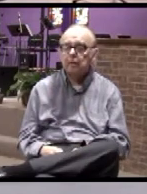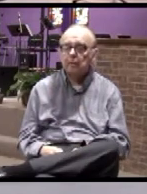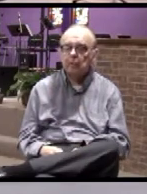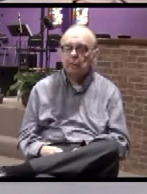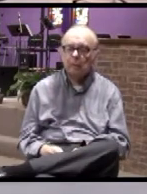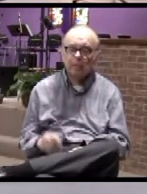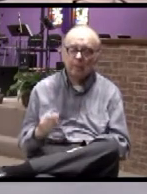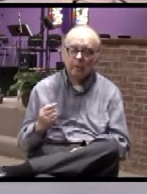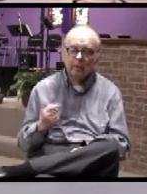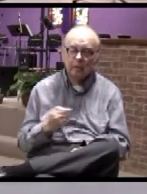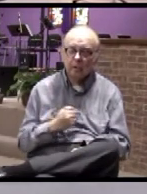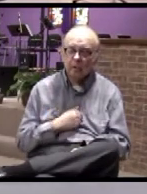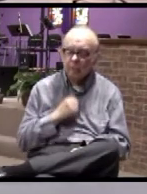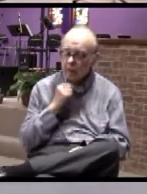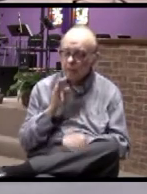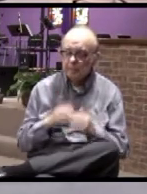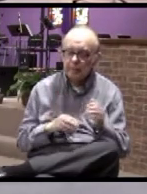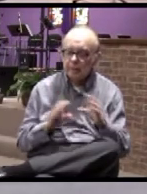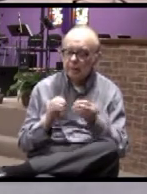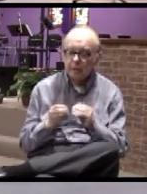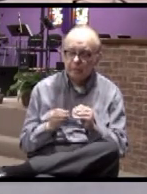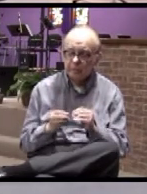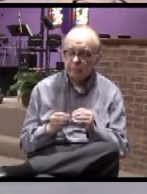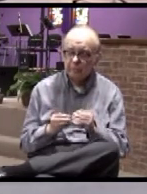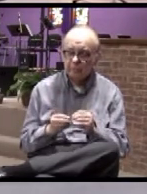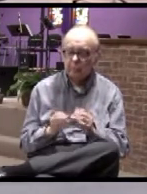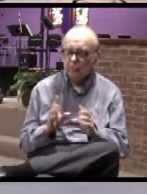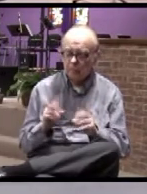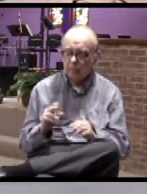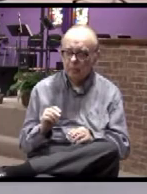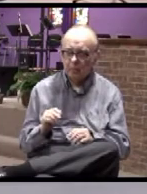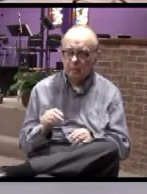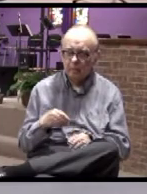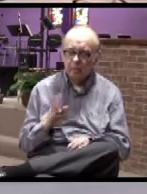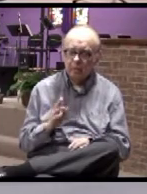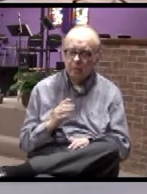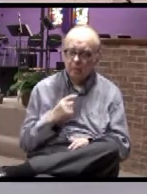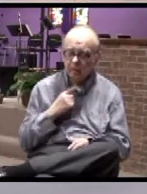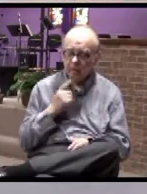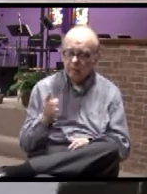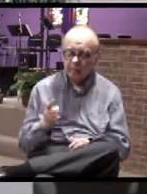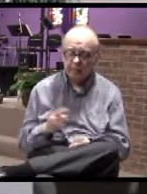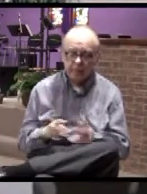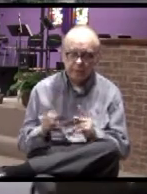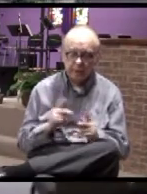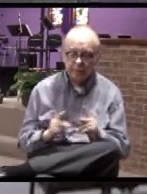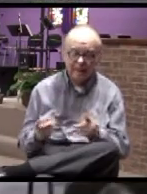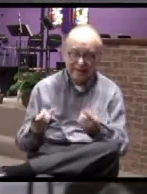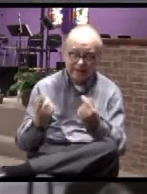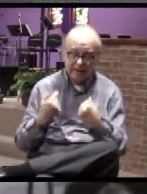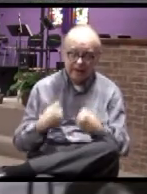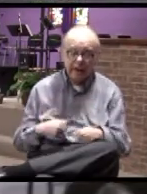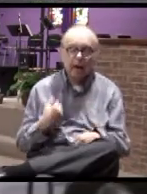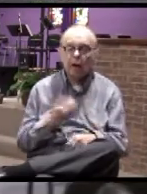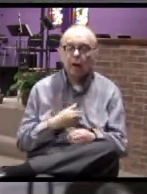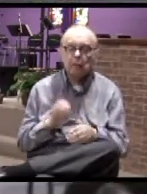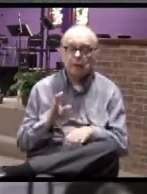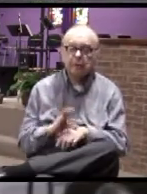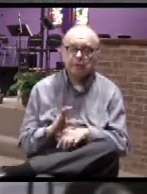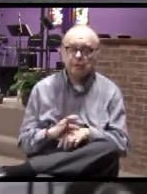We ain't building numbers, we're loving people. And God's sending a lot of people this way that are hurting.